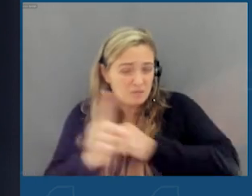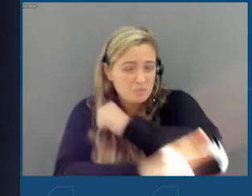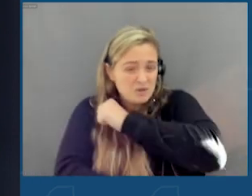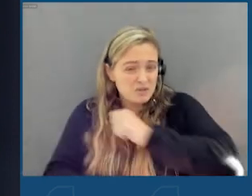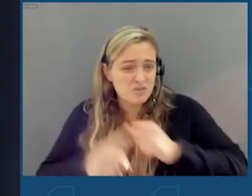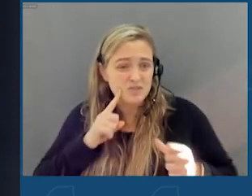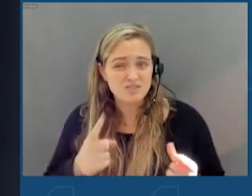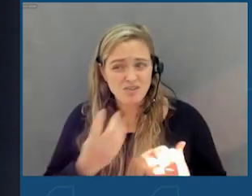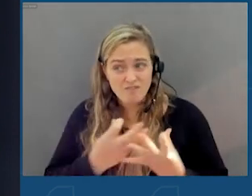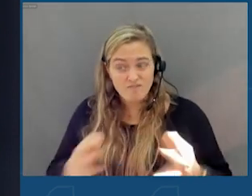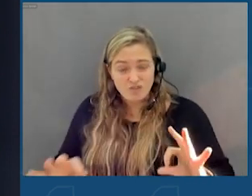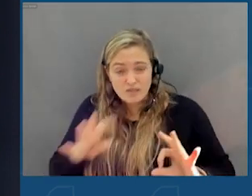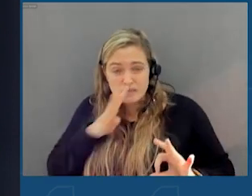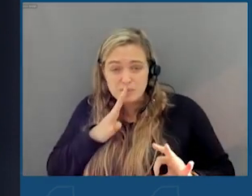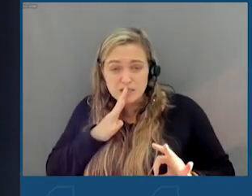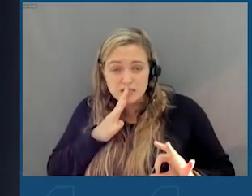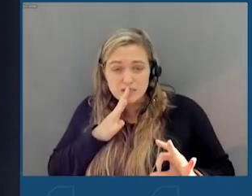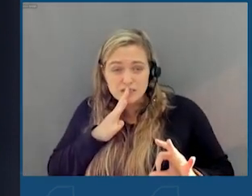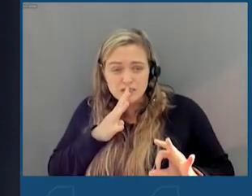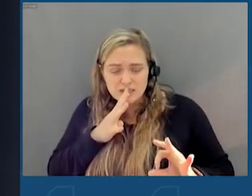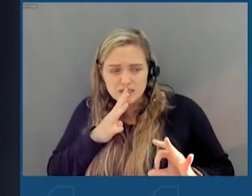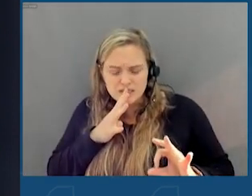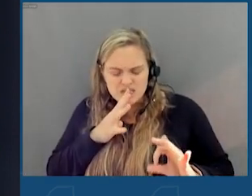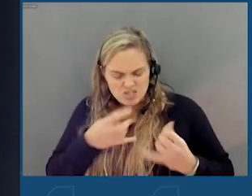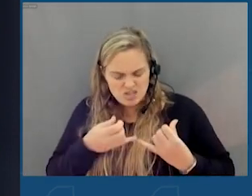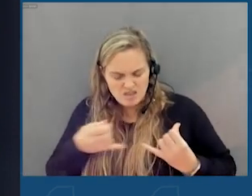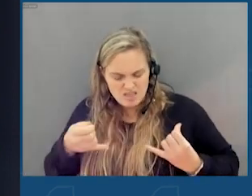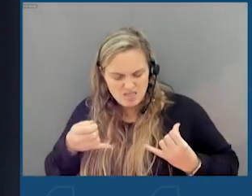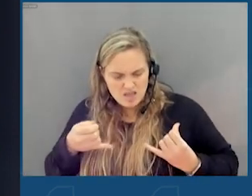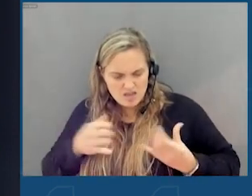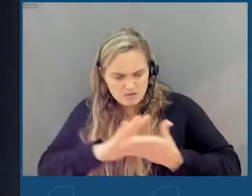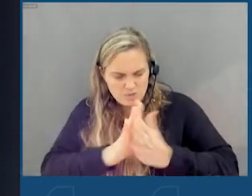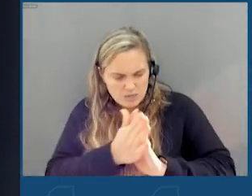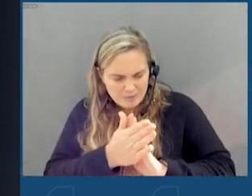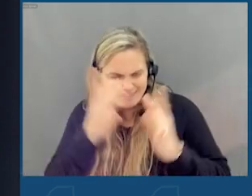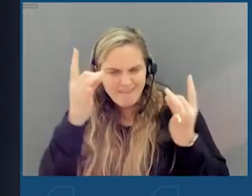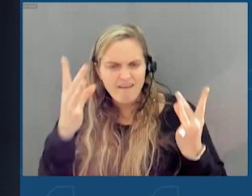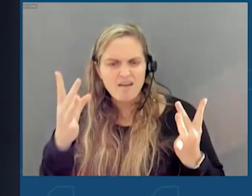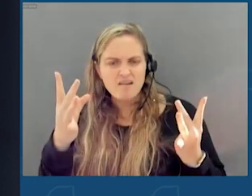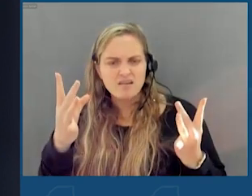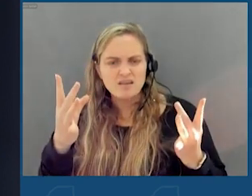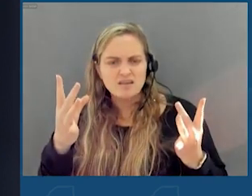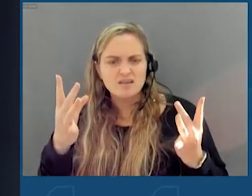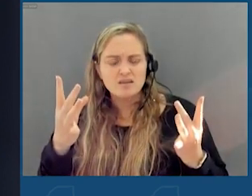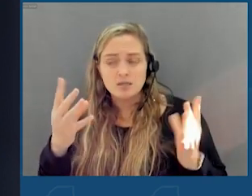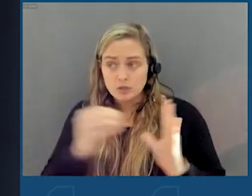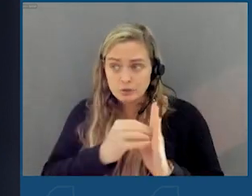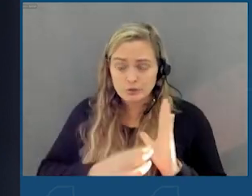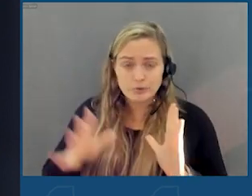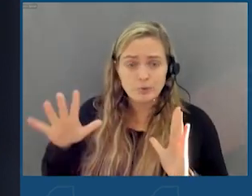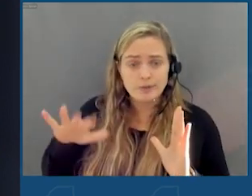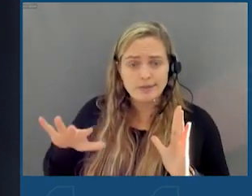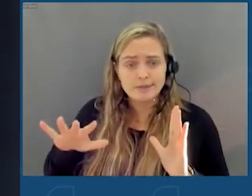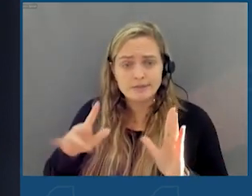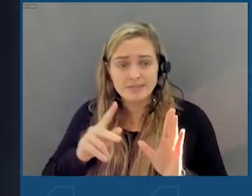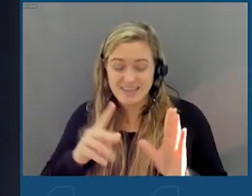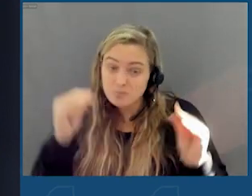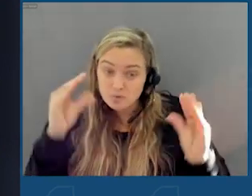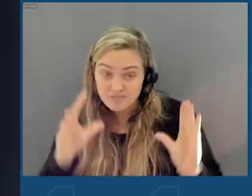free speech crossing the line into hate speech by both students and